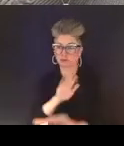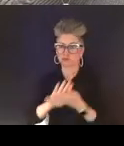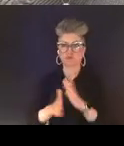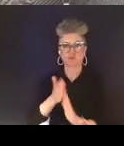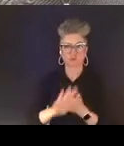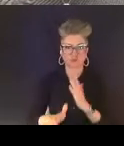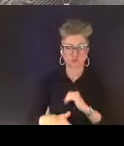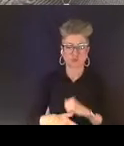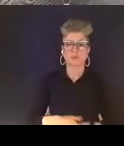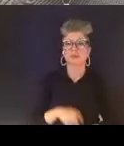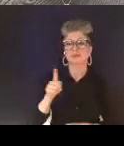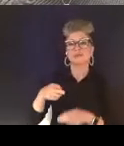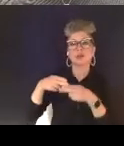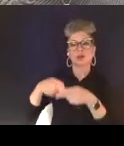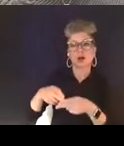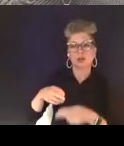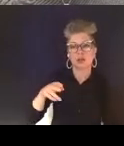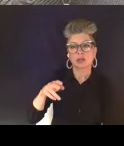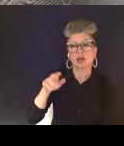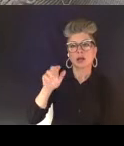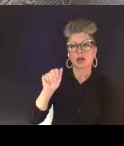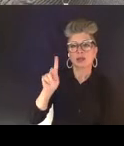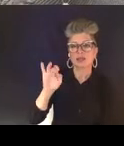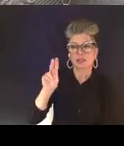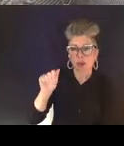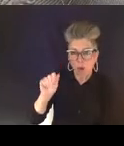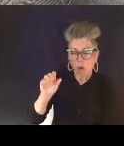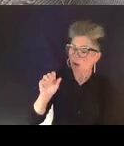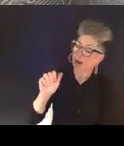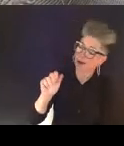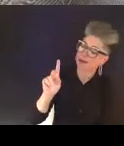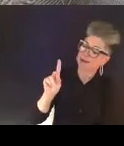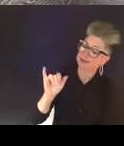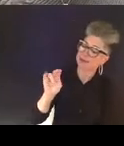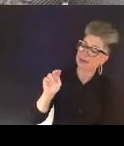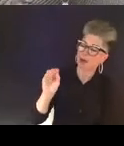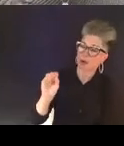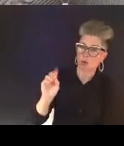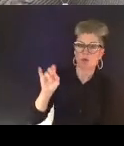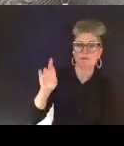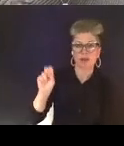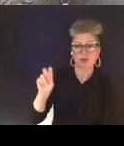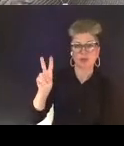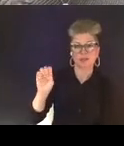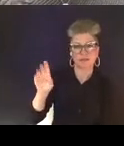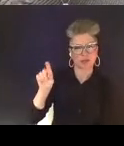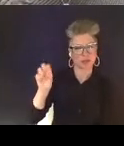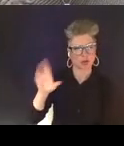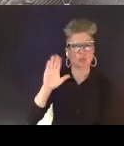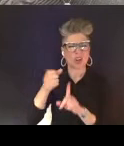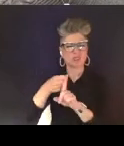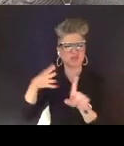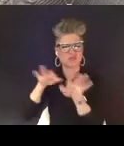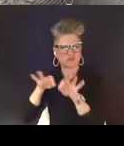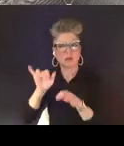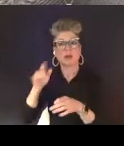thing. It is called an adenovirus vector. So we're going to talk about what that exactly means. And that too is indicated for people